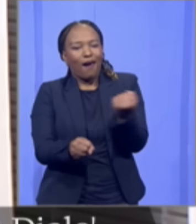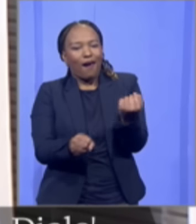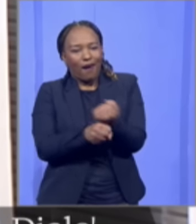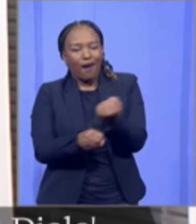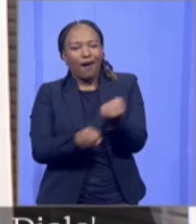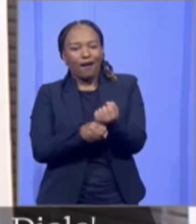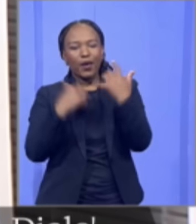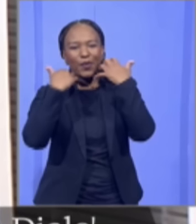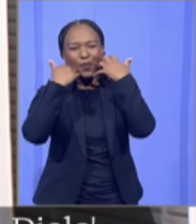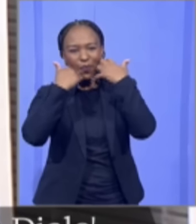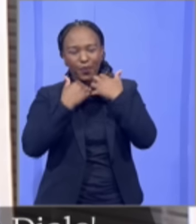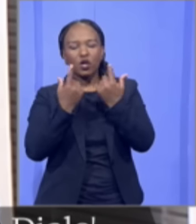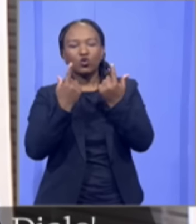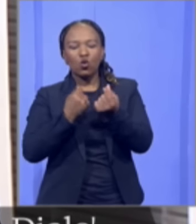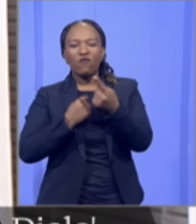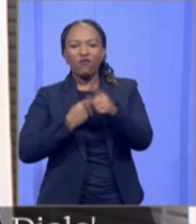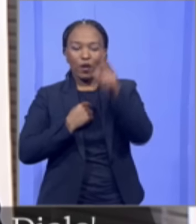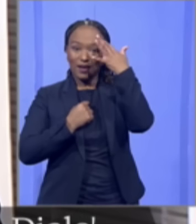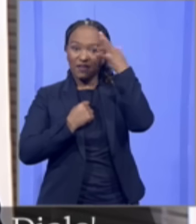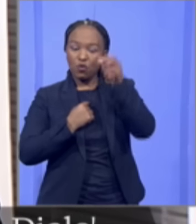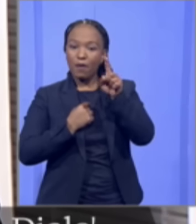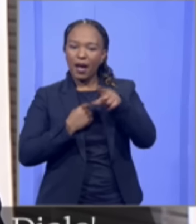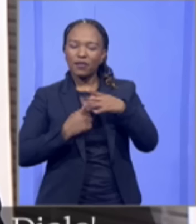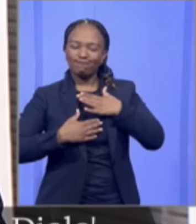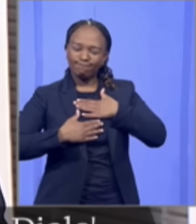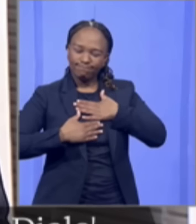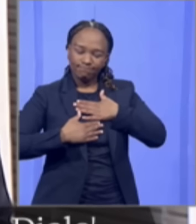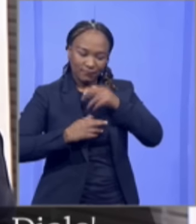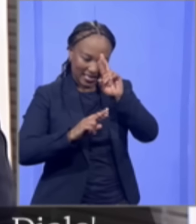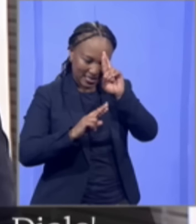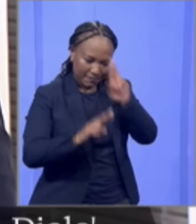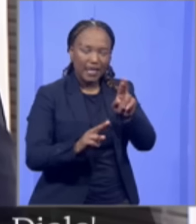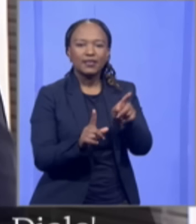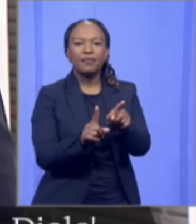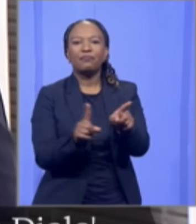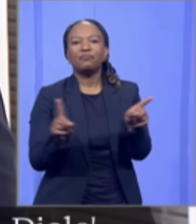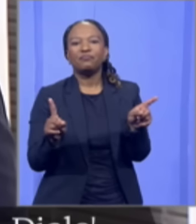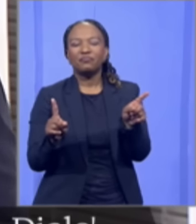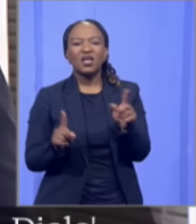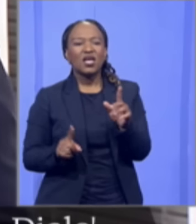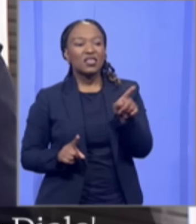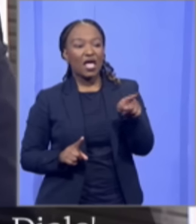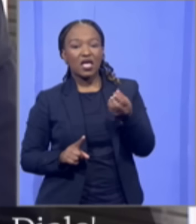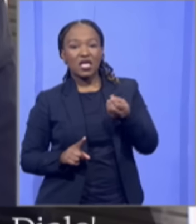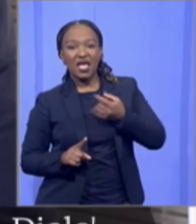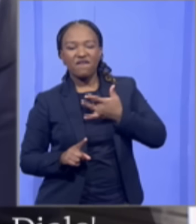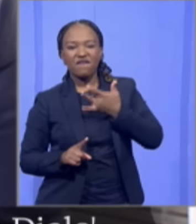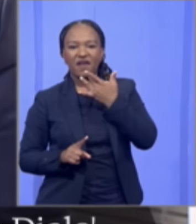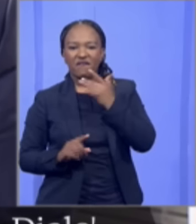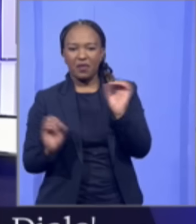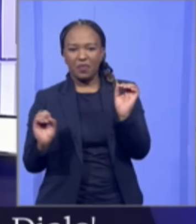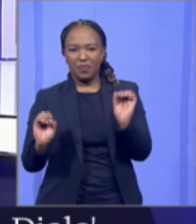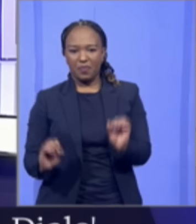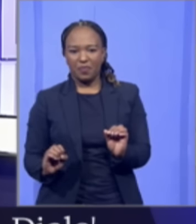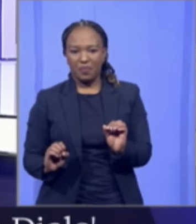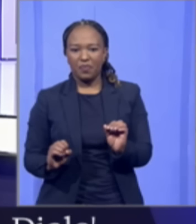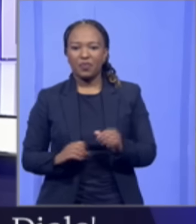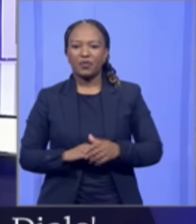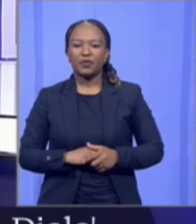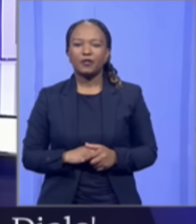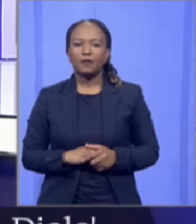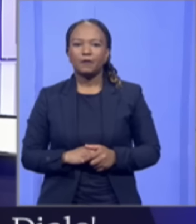must be treated with respect. They are not doing us a favor. We also need to duplicate the work that they